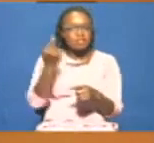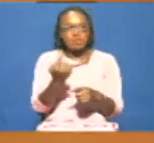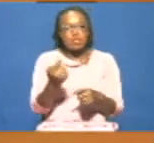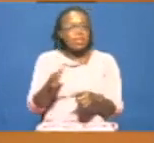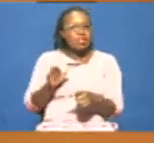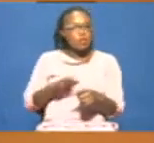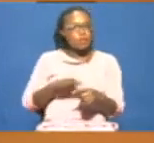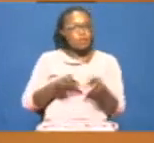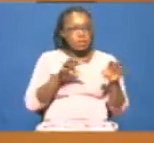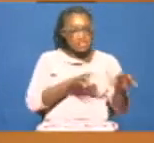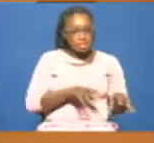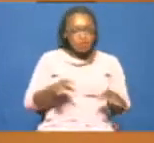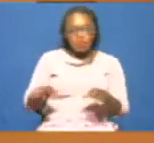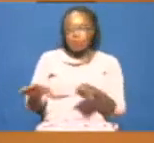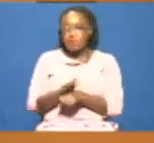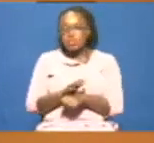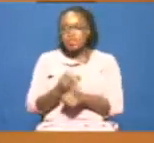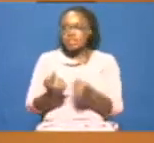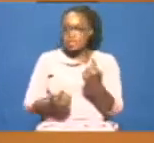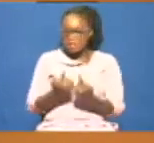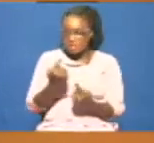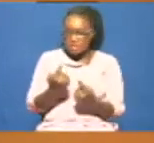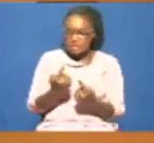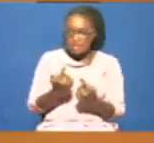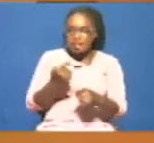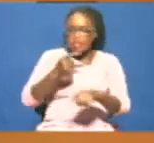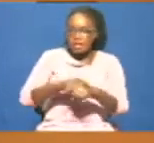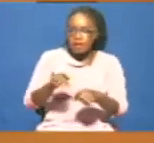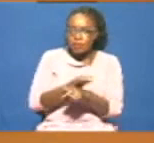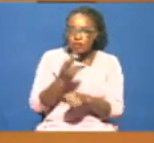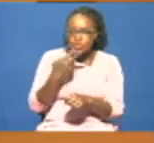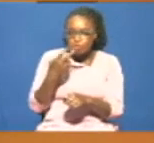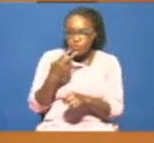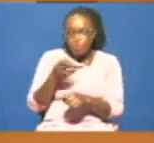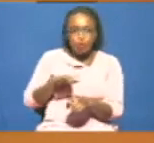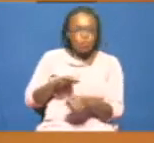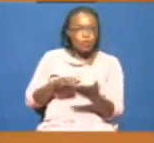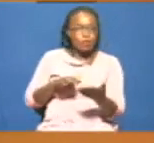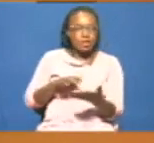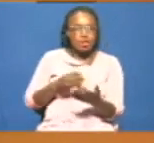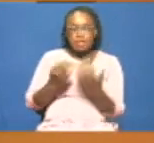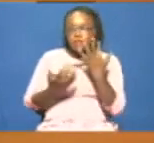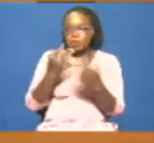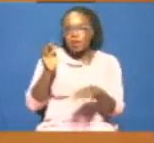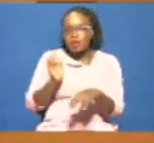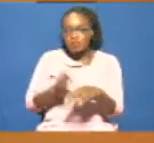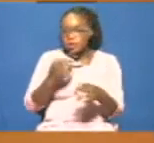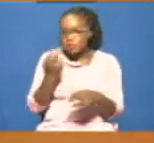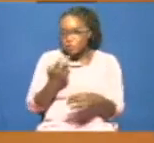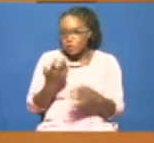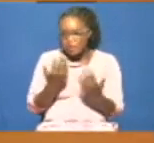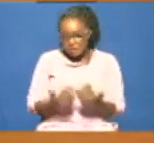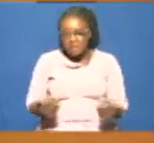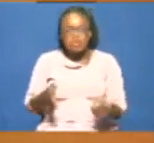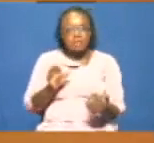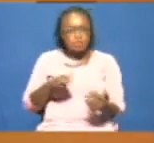that will be found in kitchen a lot of the times. They are the ones affected by this smoke. And then their little children who are more vulnerable